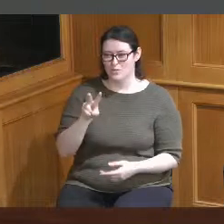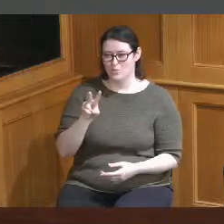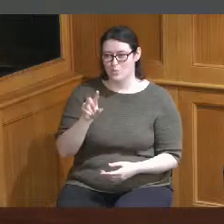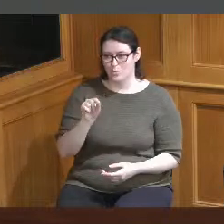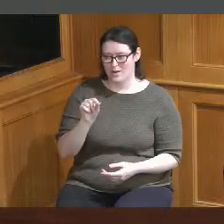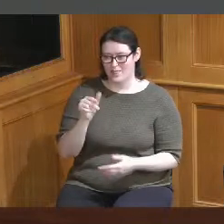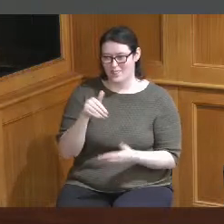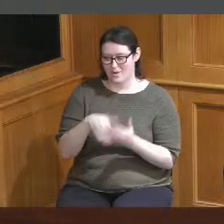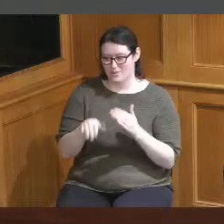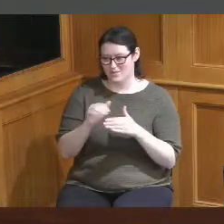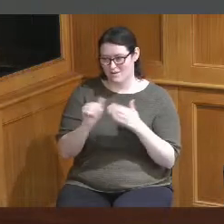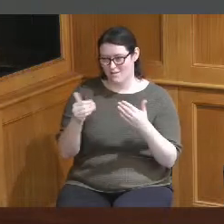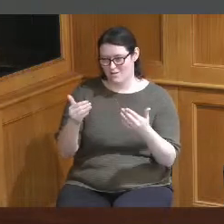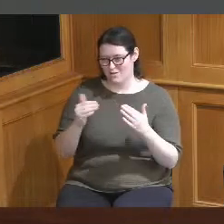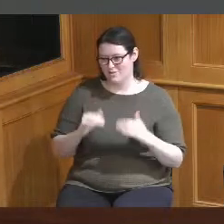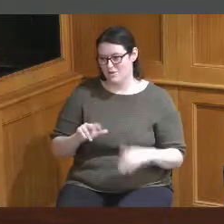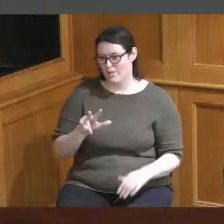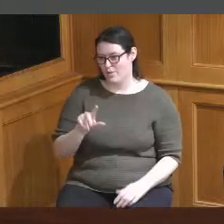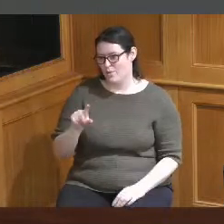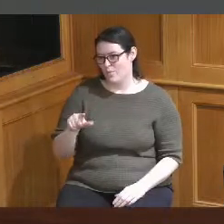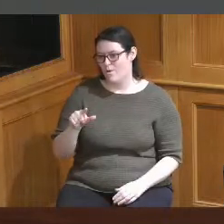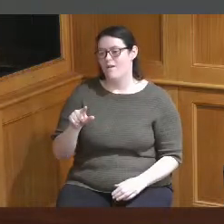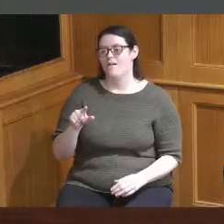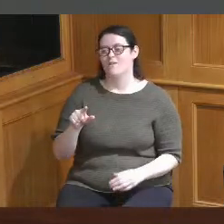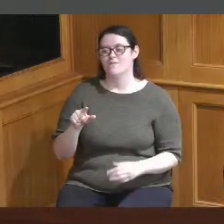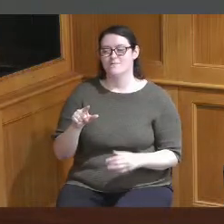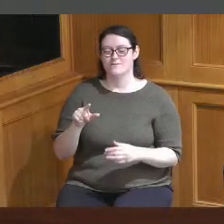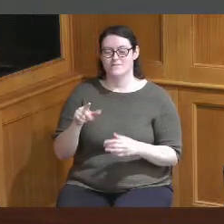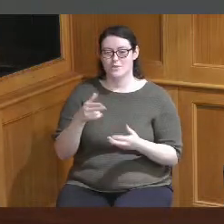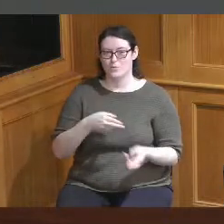$20,000. Item 31